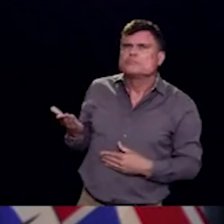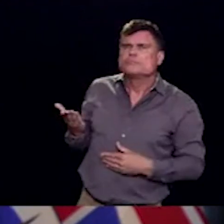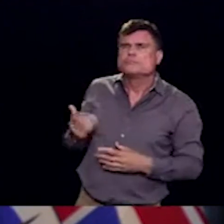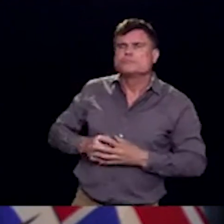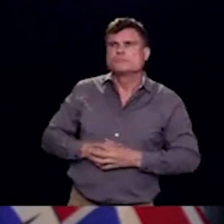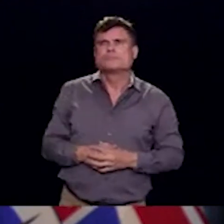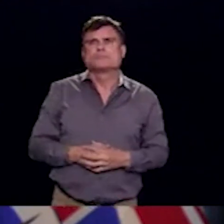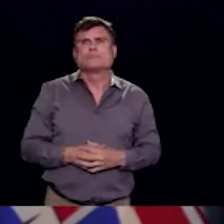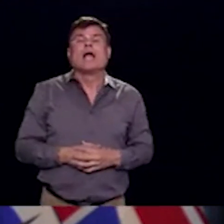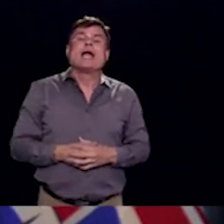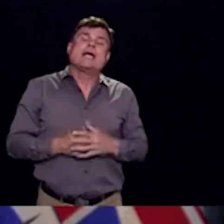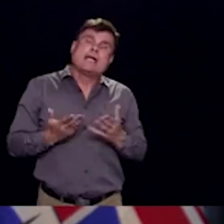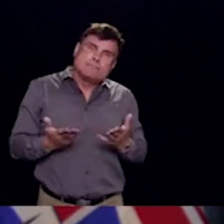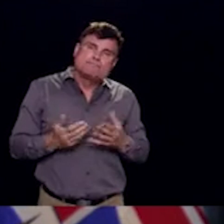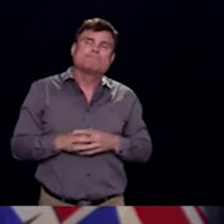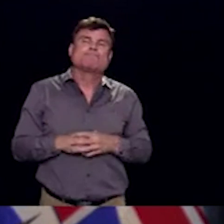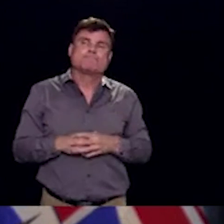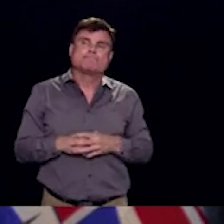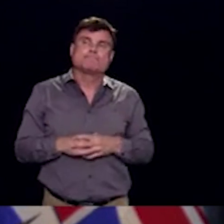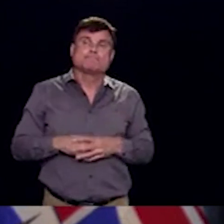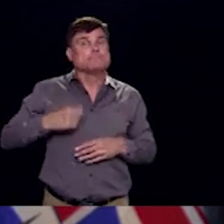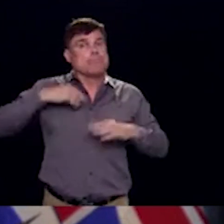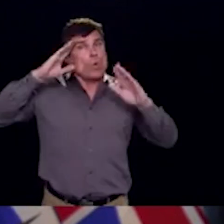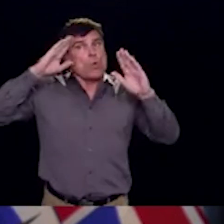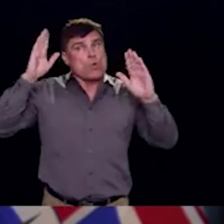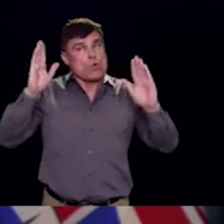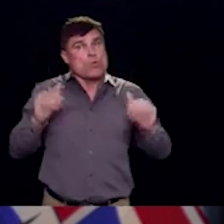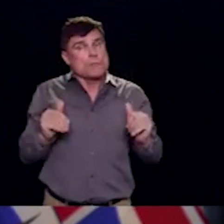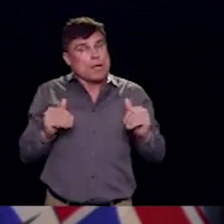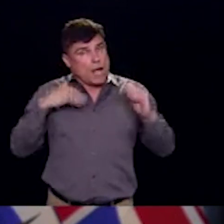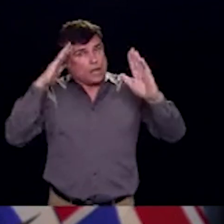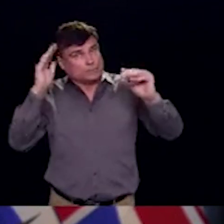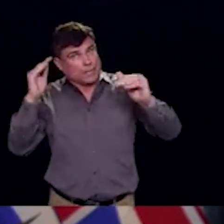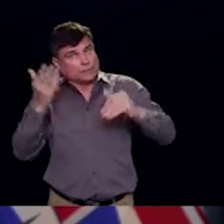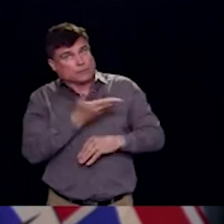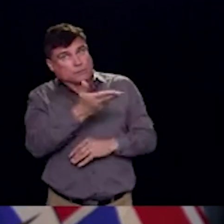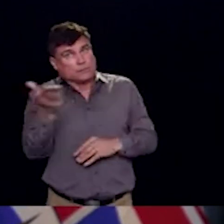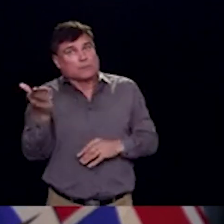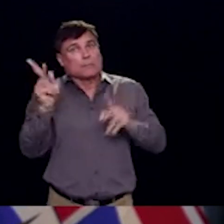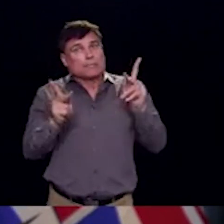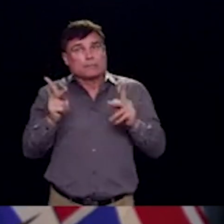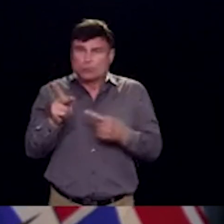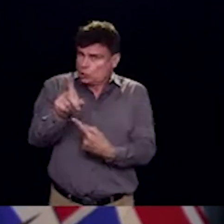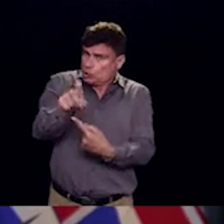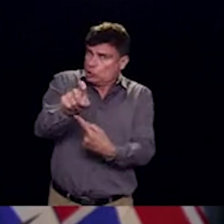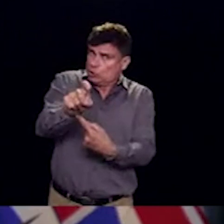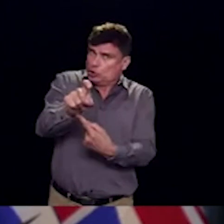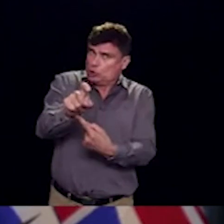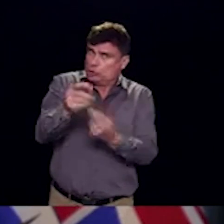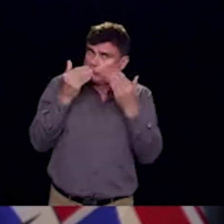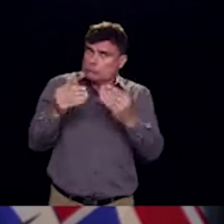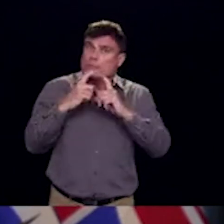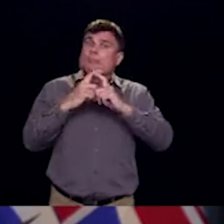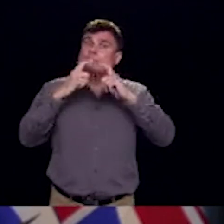of people, and I expect of people. So yes, you should be wearing a mask when you're taking transit. My concern, and I've said